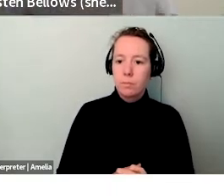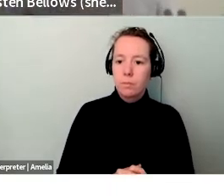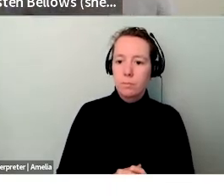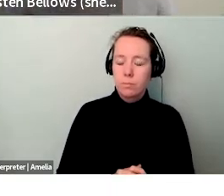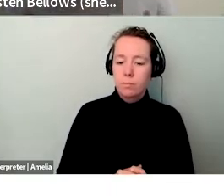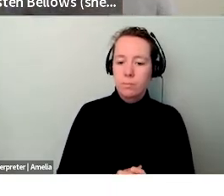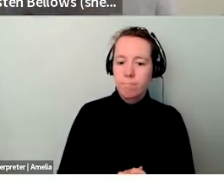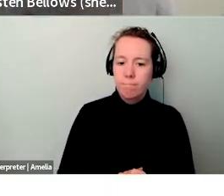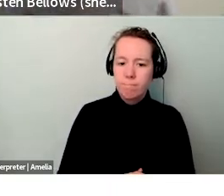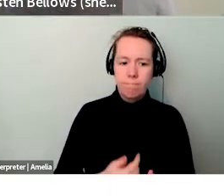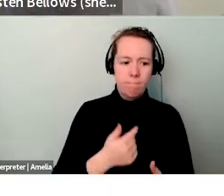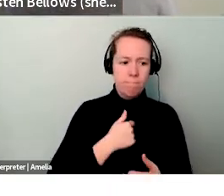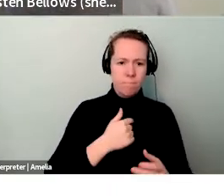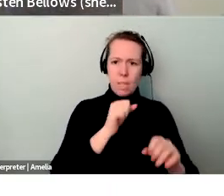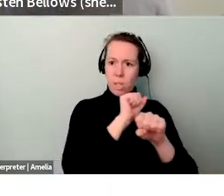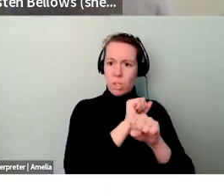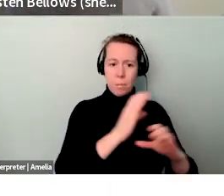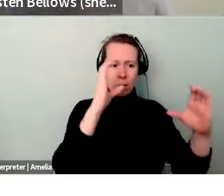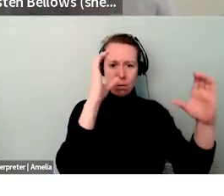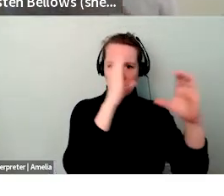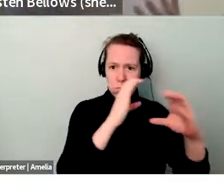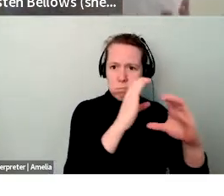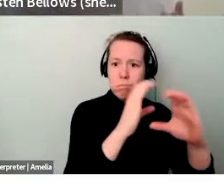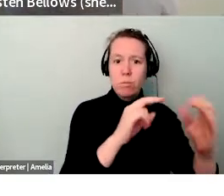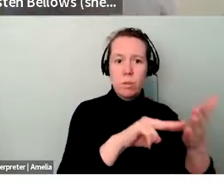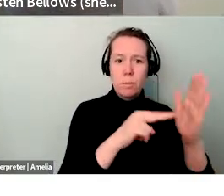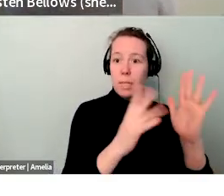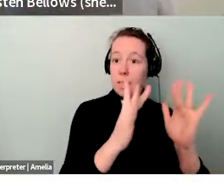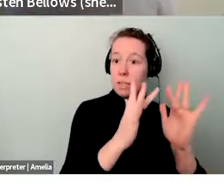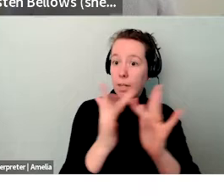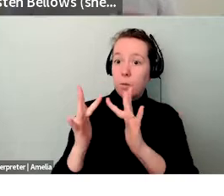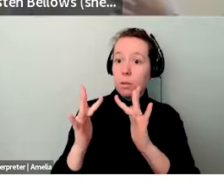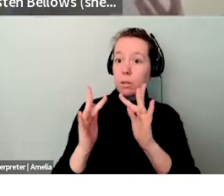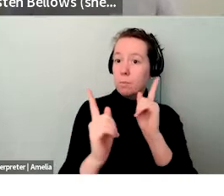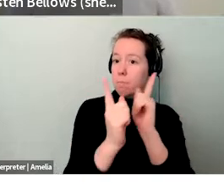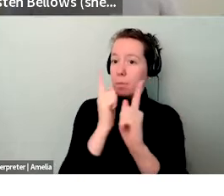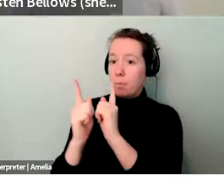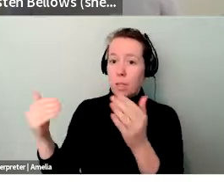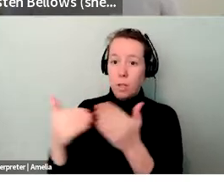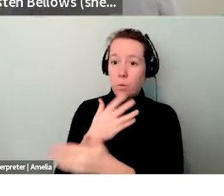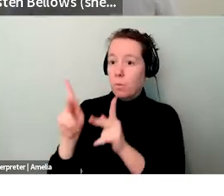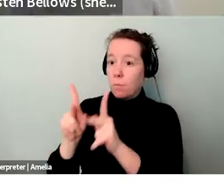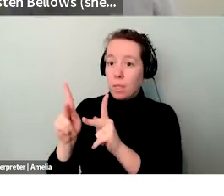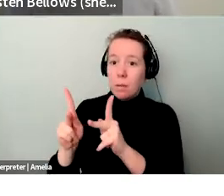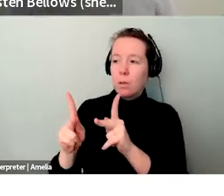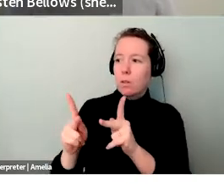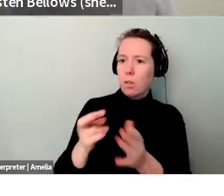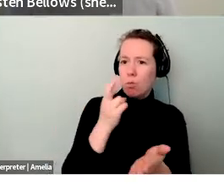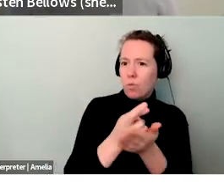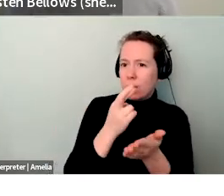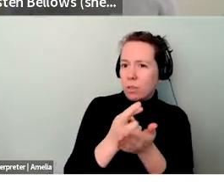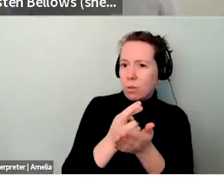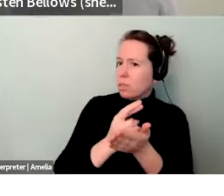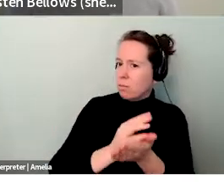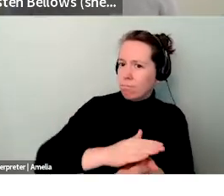during your job search, you could do some networking. So you're just building up the people that you know, the resources that you're aware